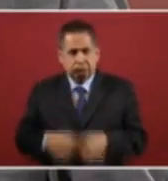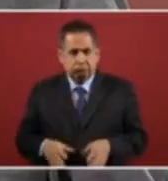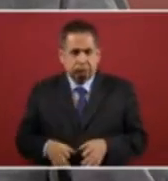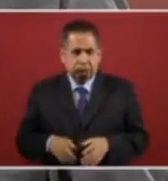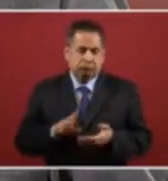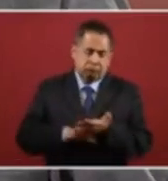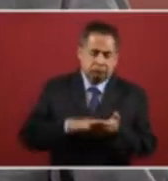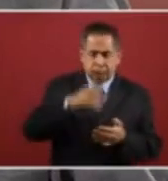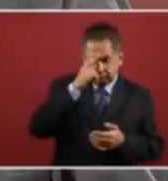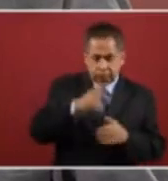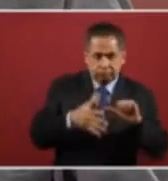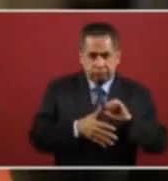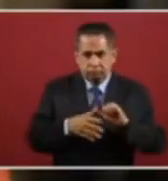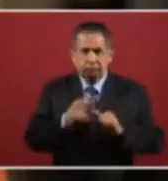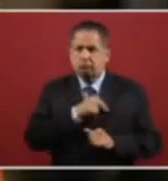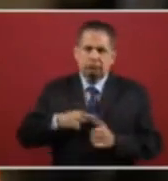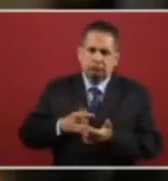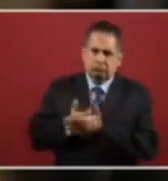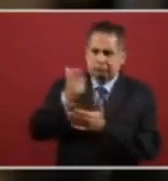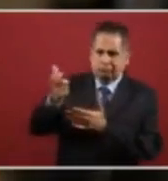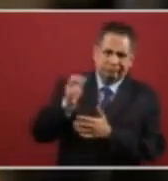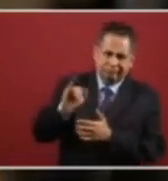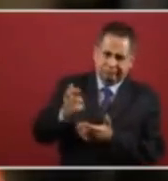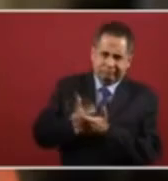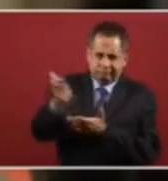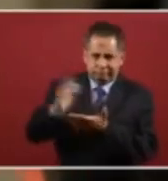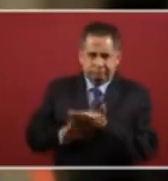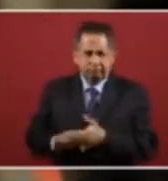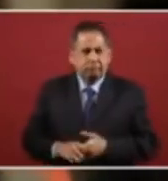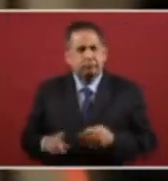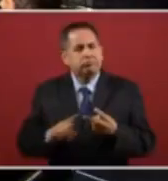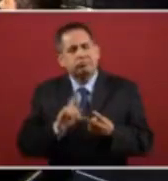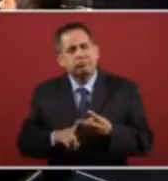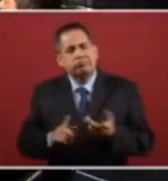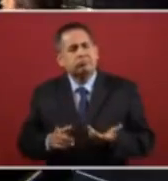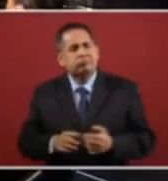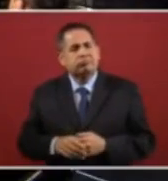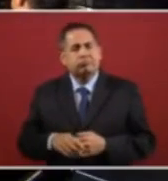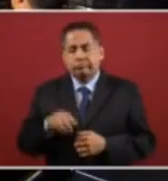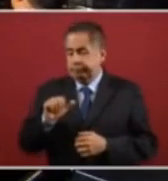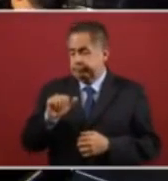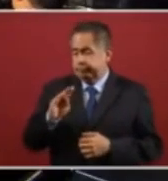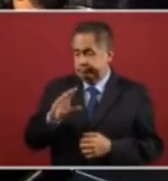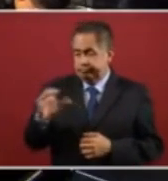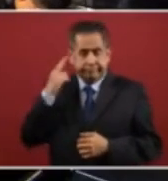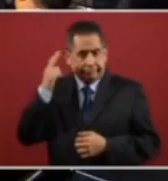are corrupt and not good for the people. And finally, Mr. President,